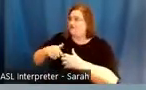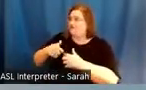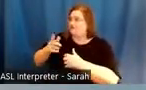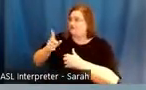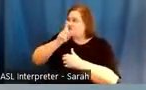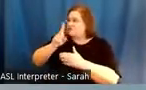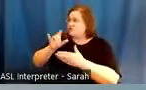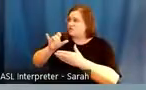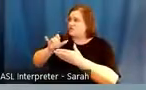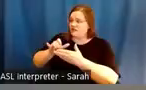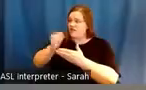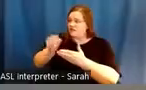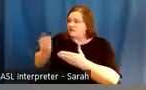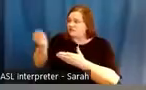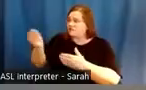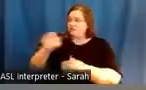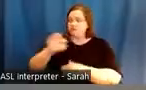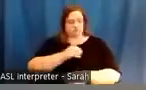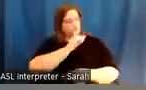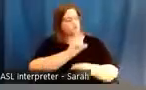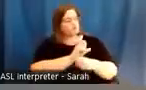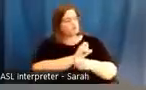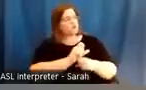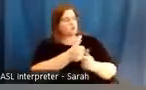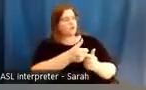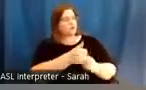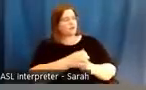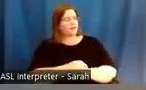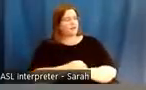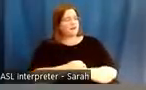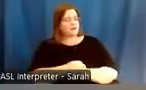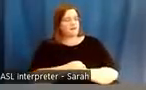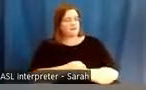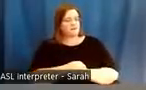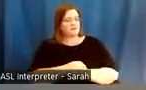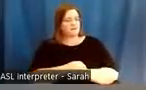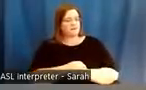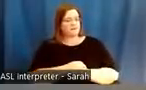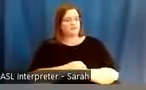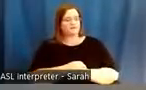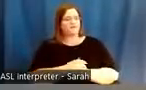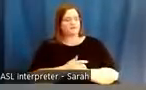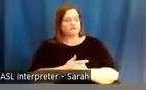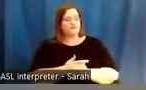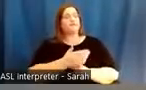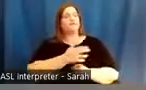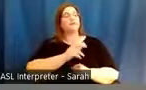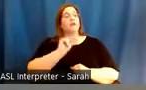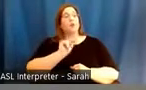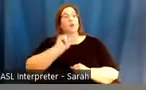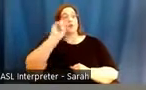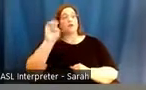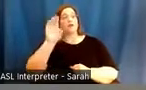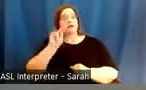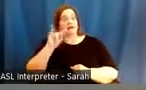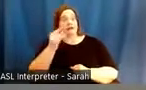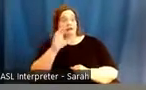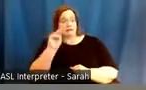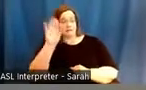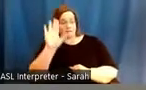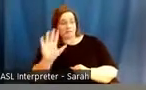that gets to you? Sure, absolutely. Yeah, in you know, up in your Northeast Kingdom area, you know, there's